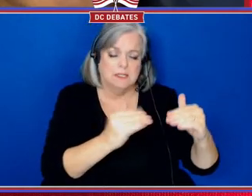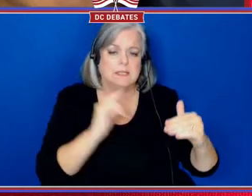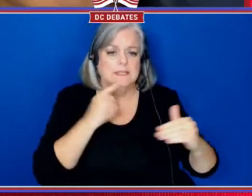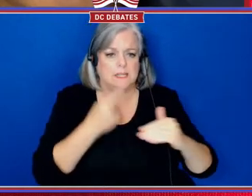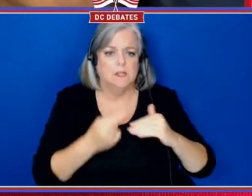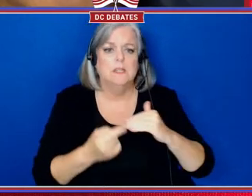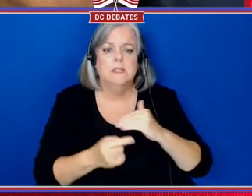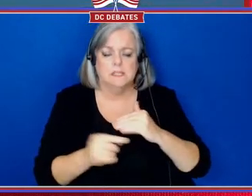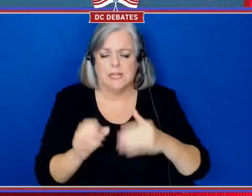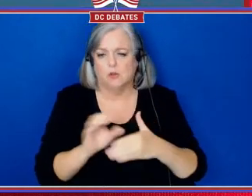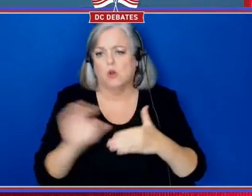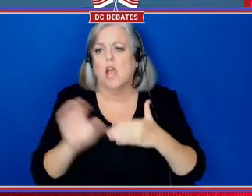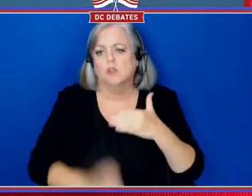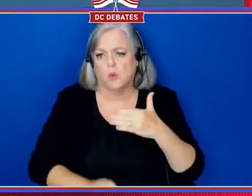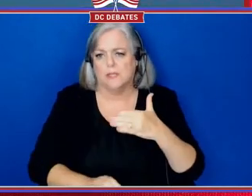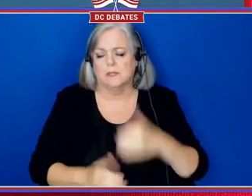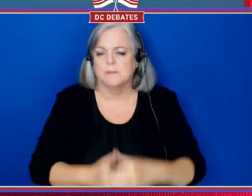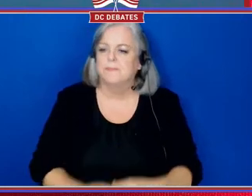Thank you.